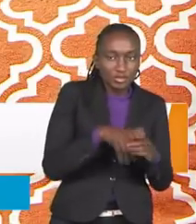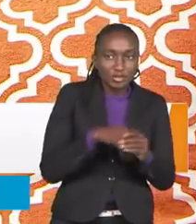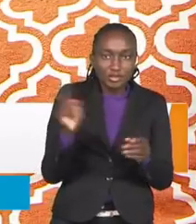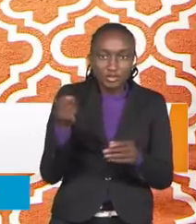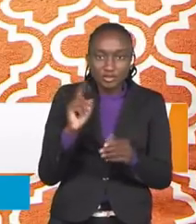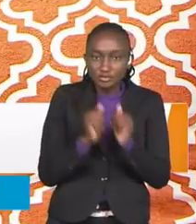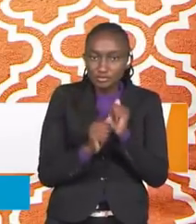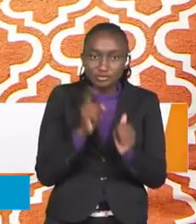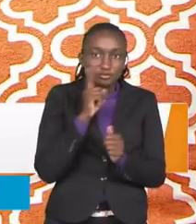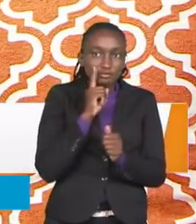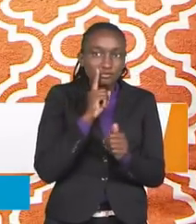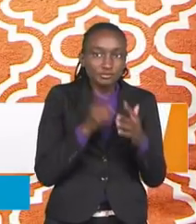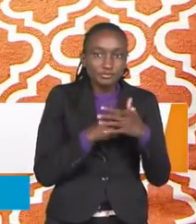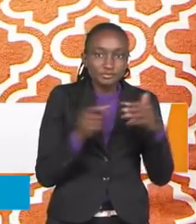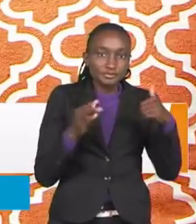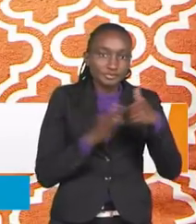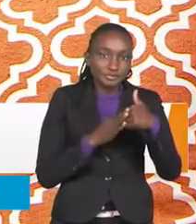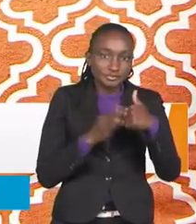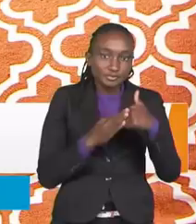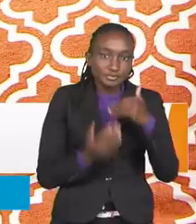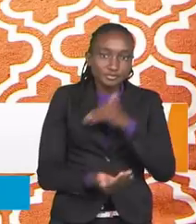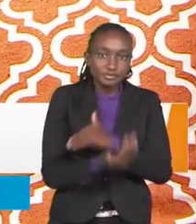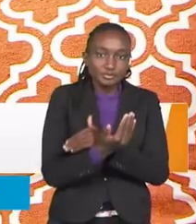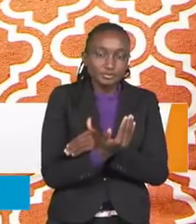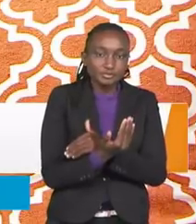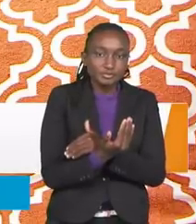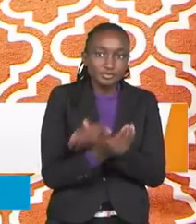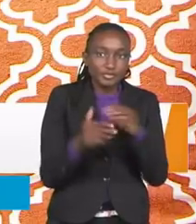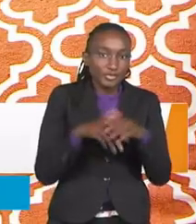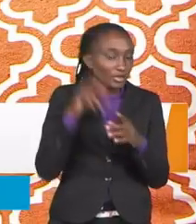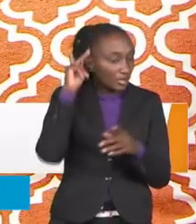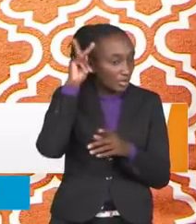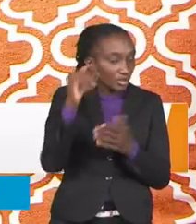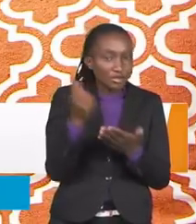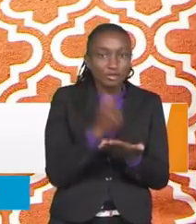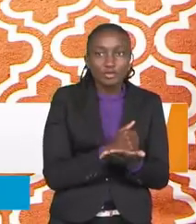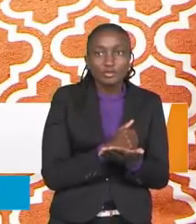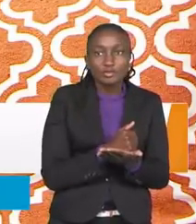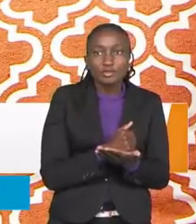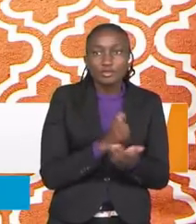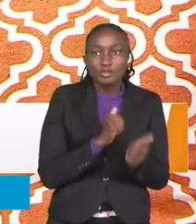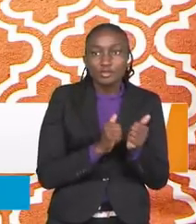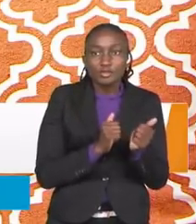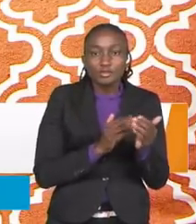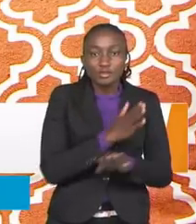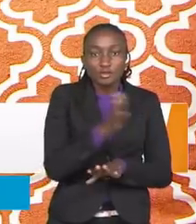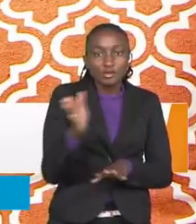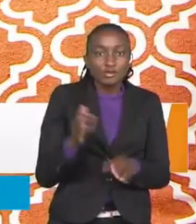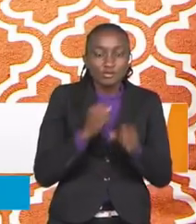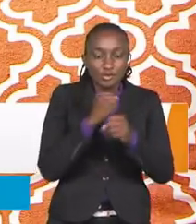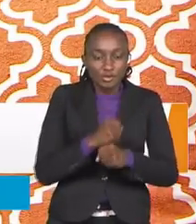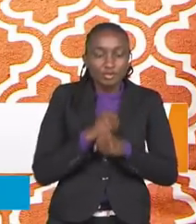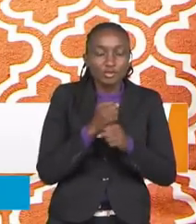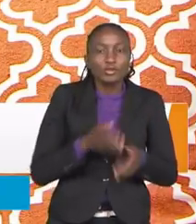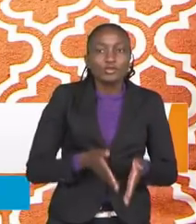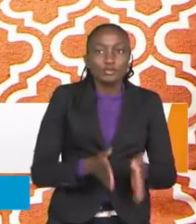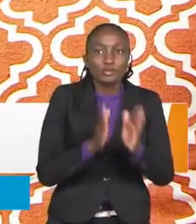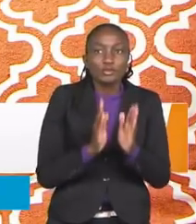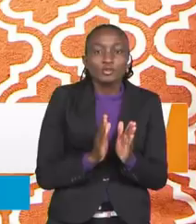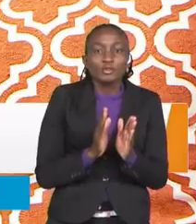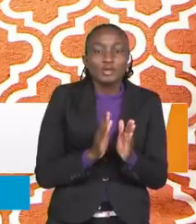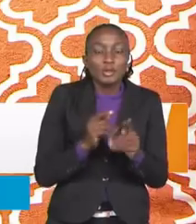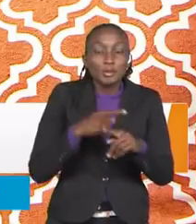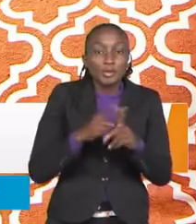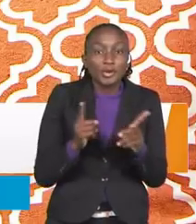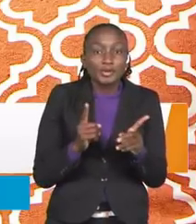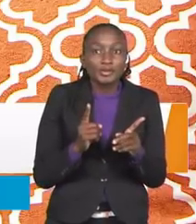is tomorrow, starting at 8 o'clock at our current office, which is just off Ngong Road on Karen Road.